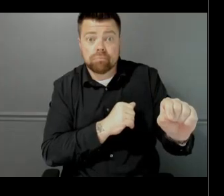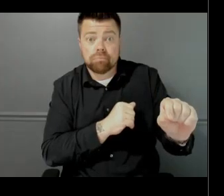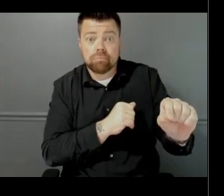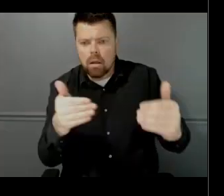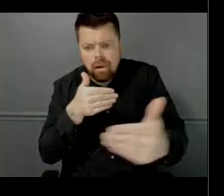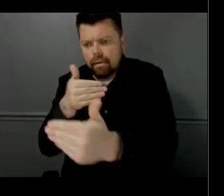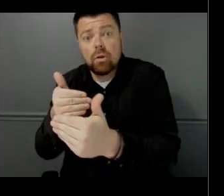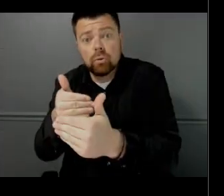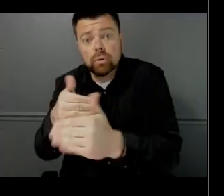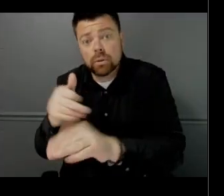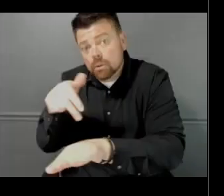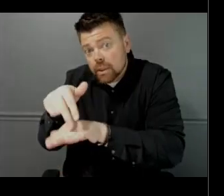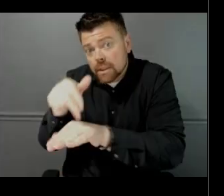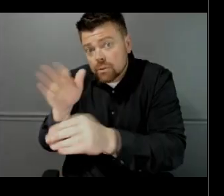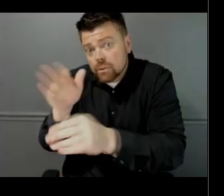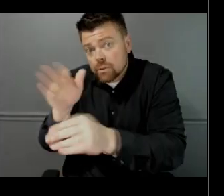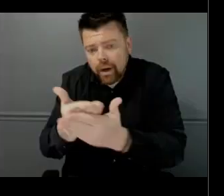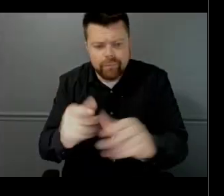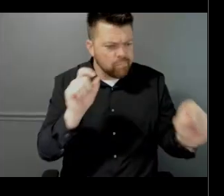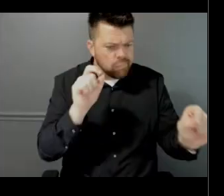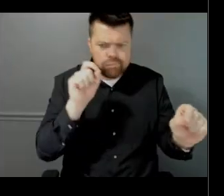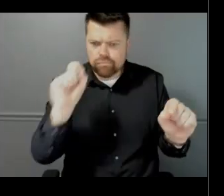pedestrian arrival point.